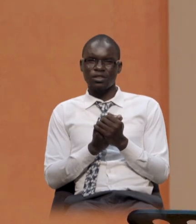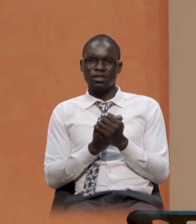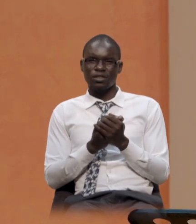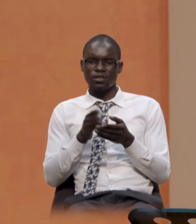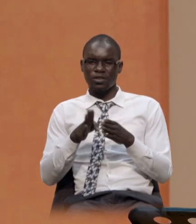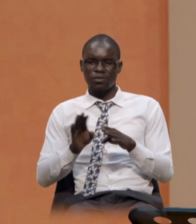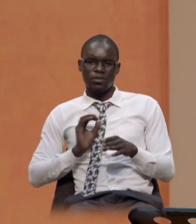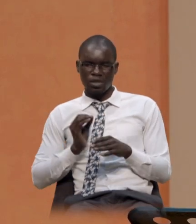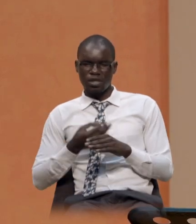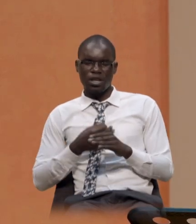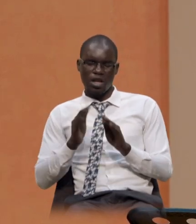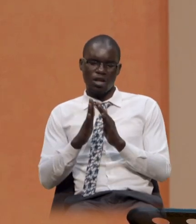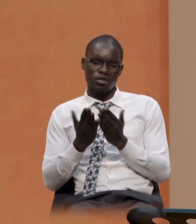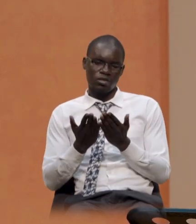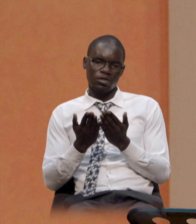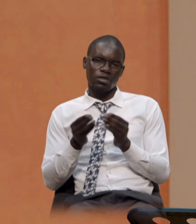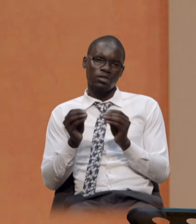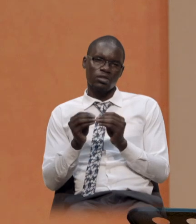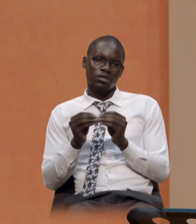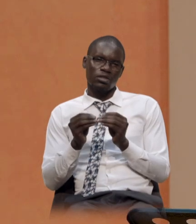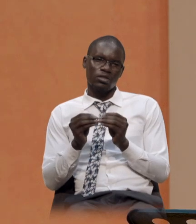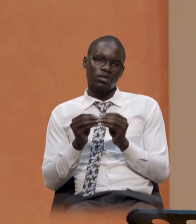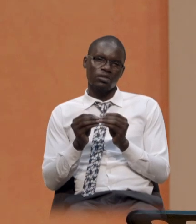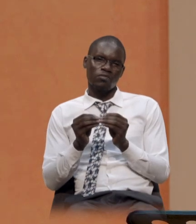Tufungue vitabu vyetu vya nyimbo. Wimbo nambari